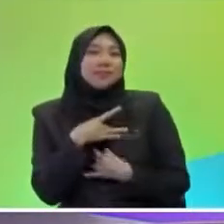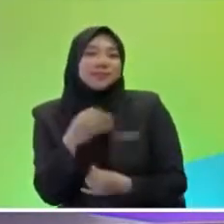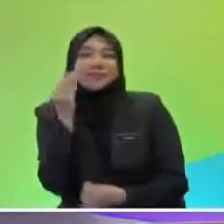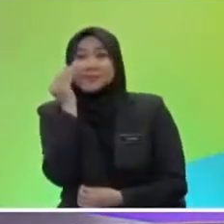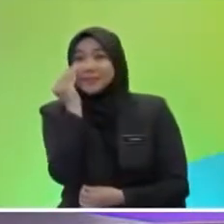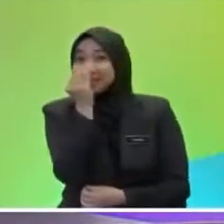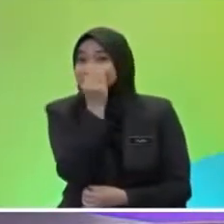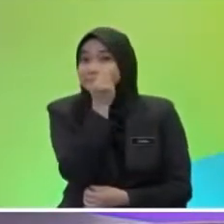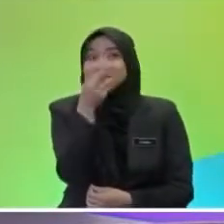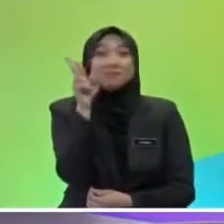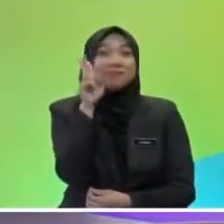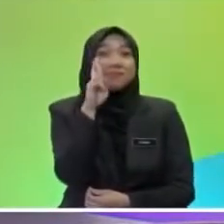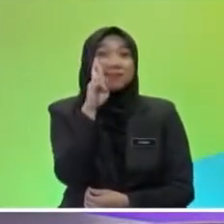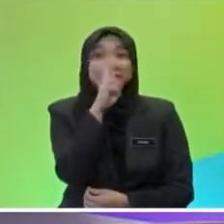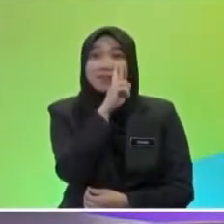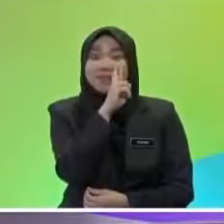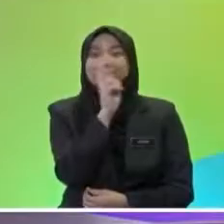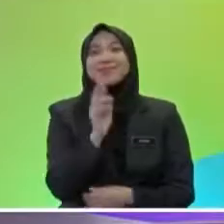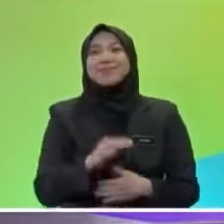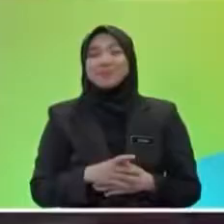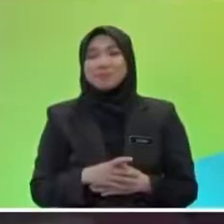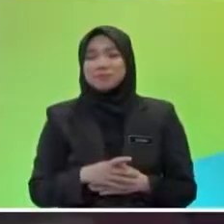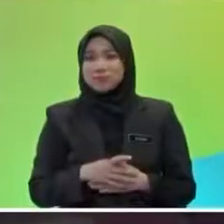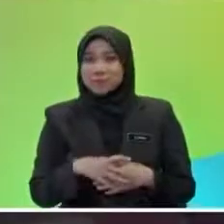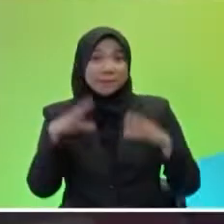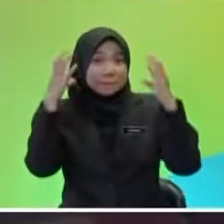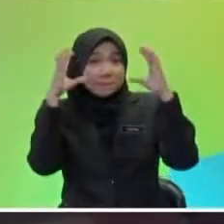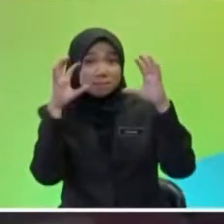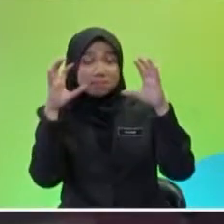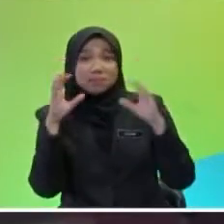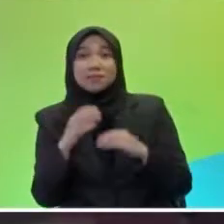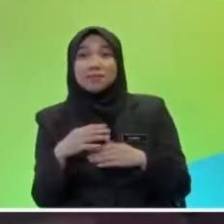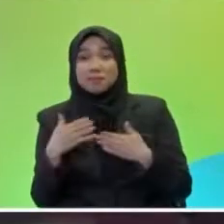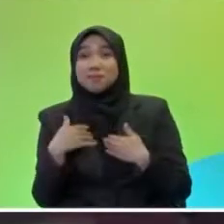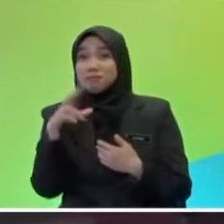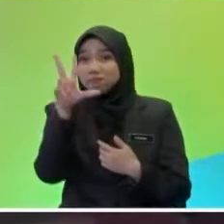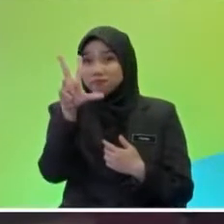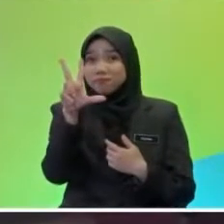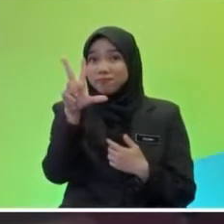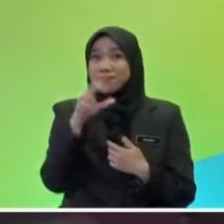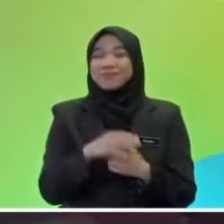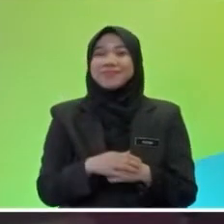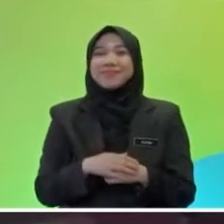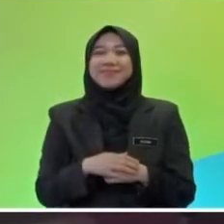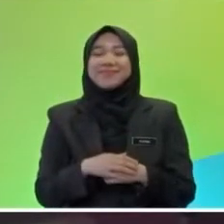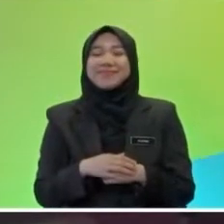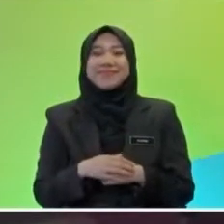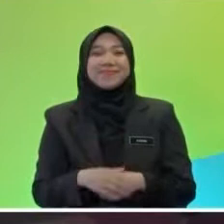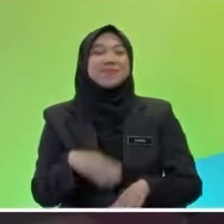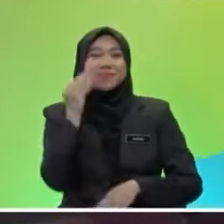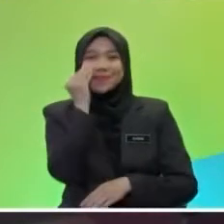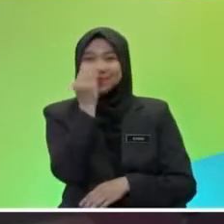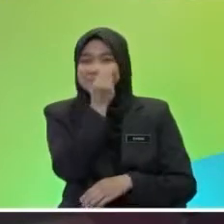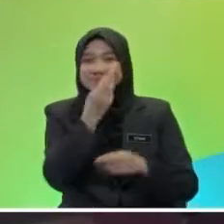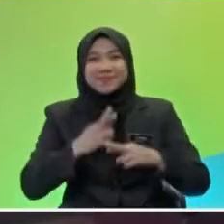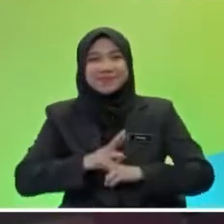the rose. And teacher, yes. I see that you have the... Yeah, I have a hibiscus. Hibiscus. Here.